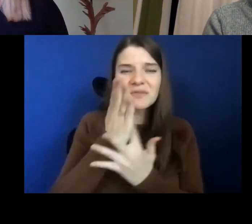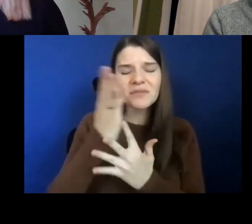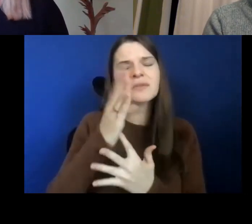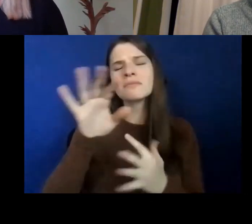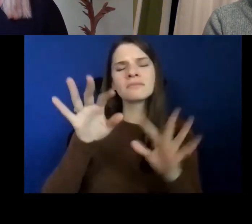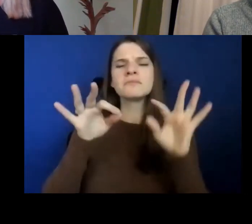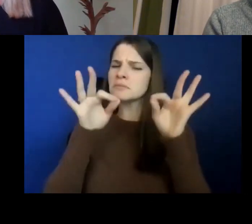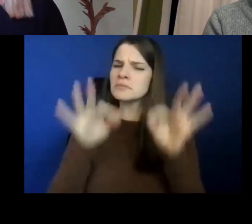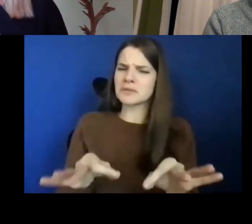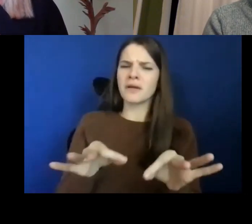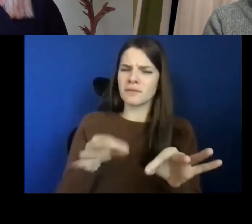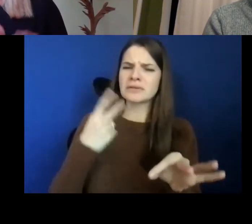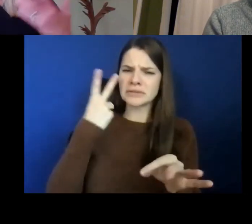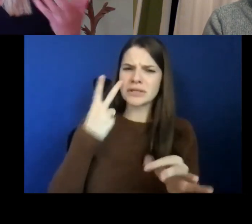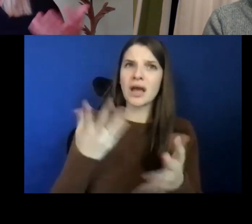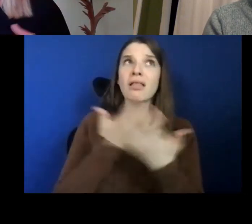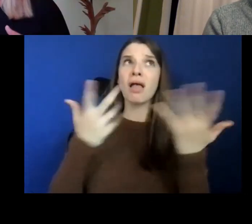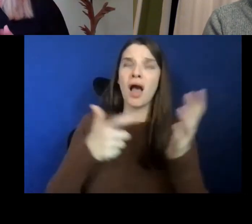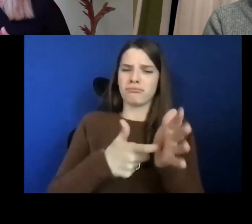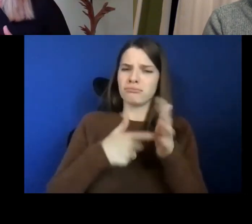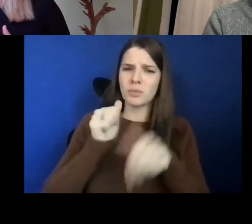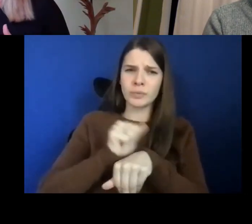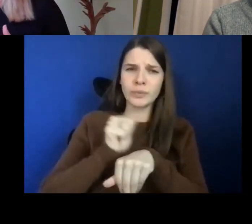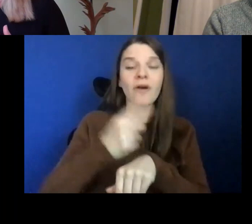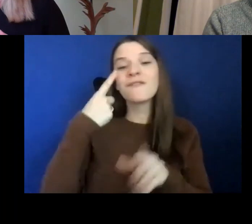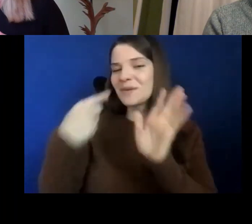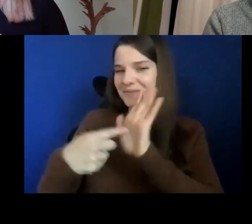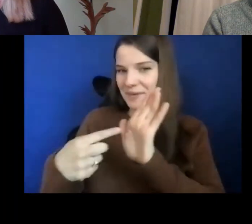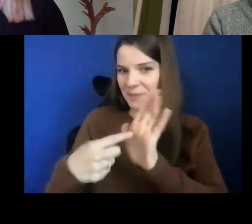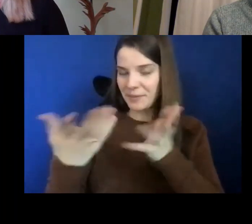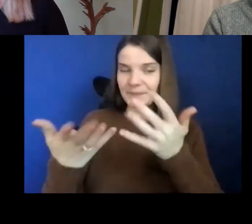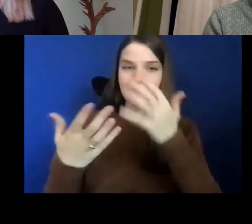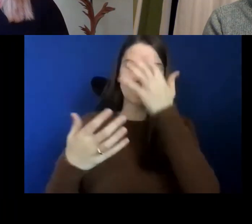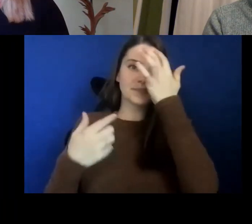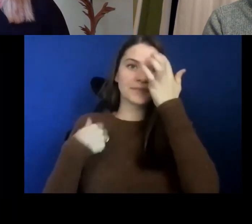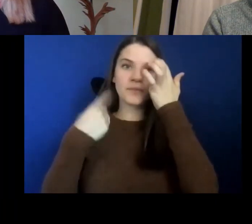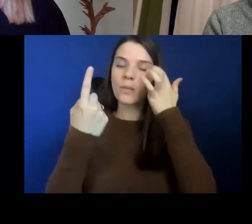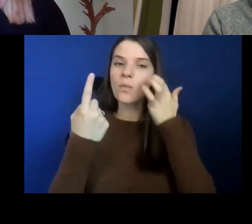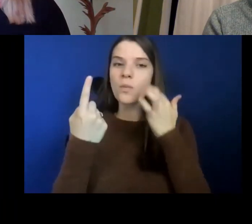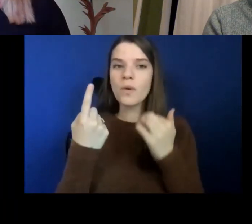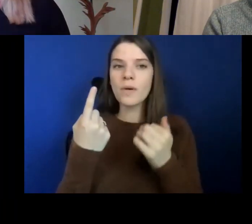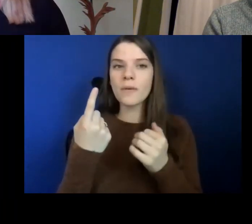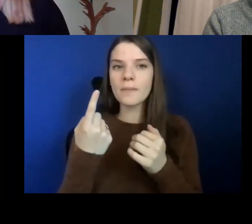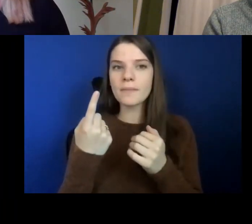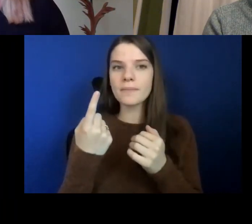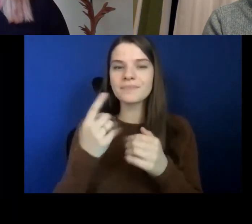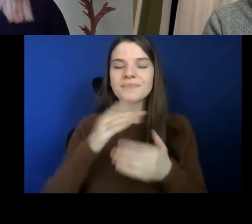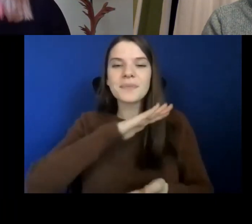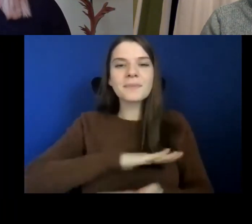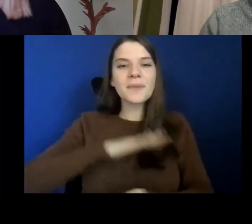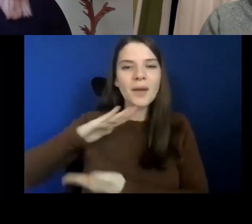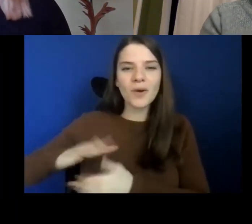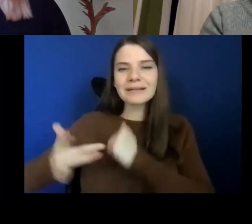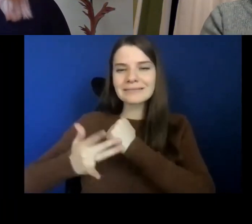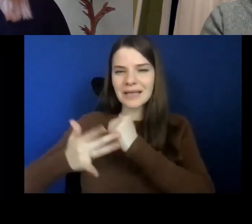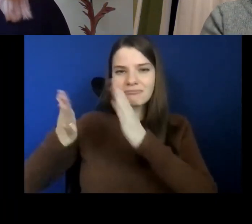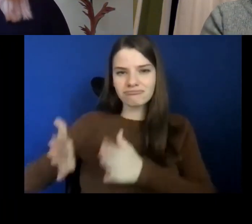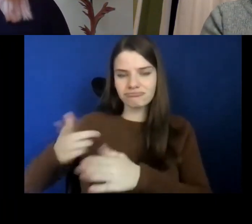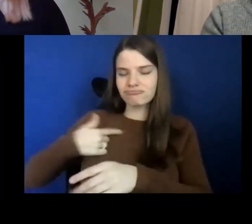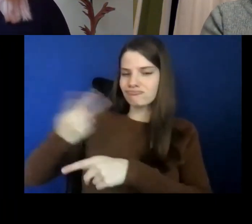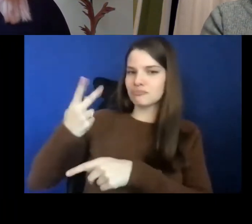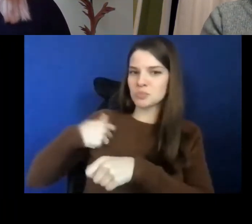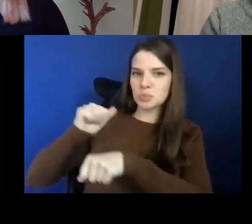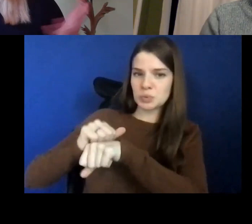do to help overcome. I'll give a great example. I have a mammographic technician that I work with